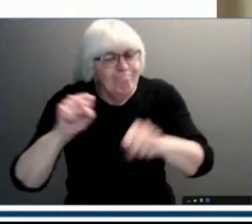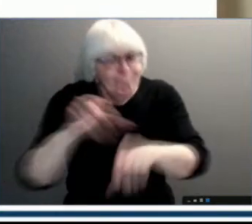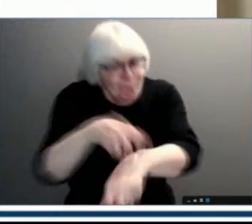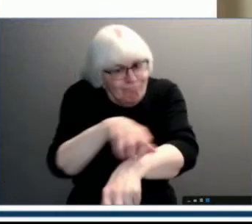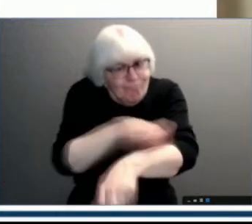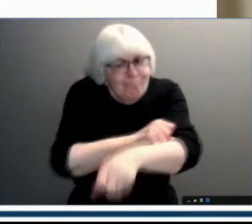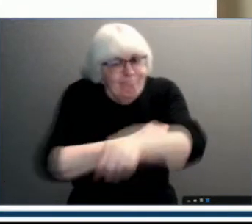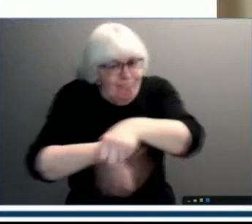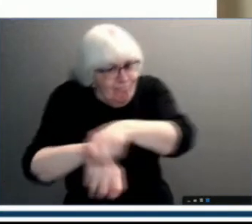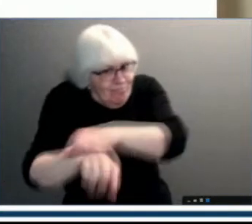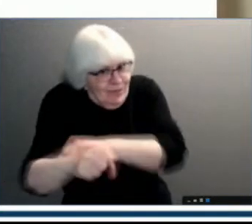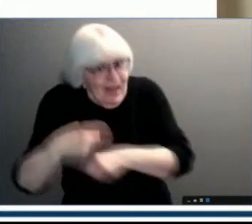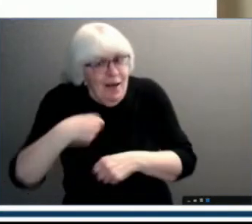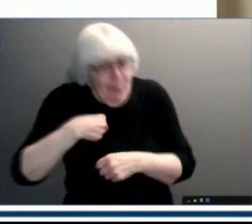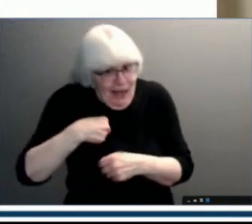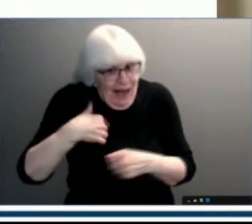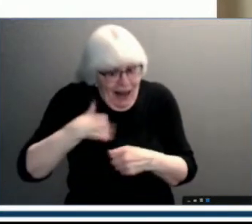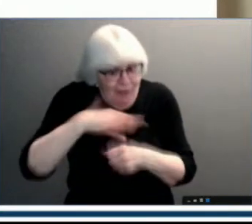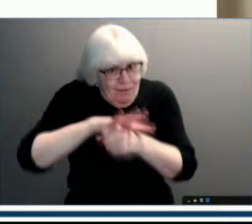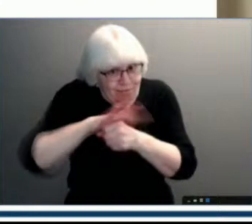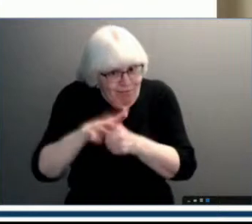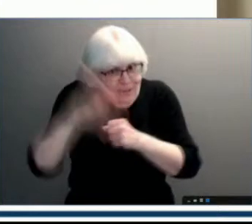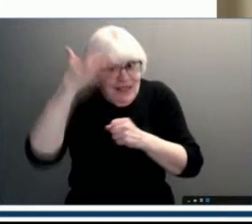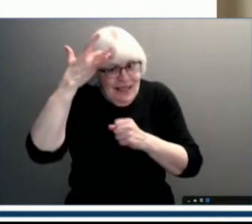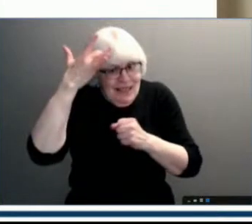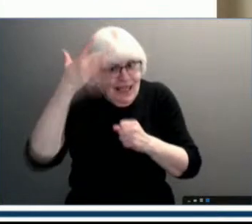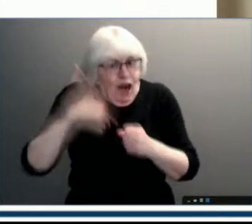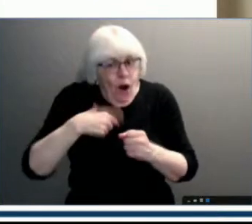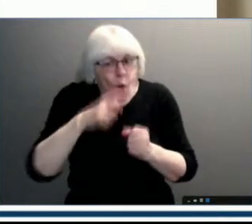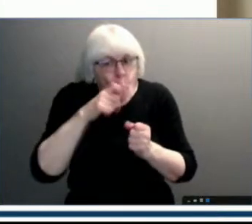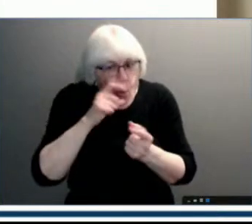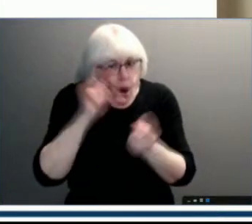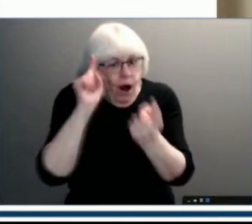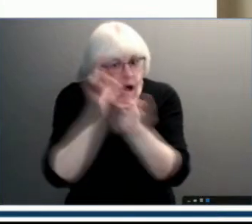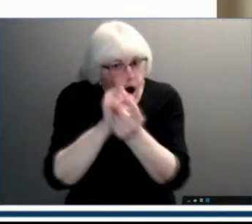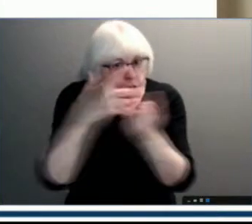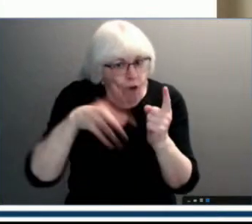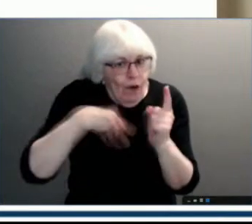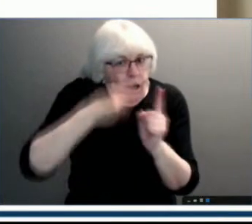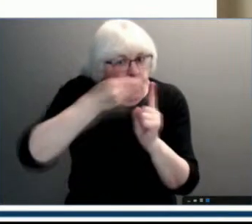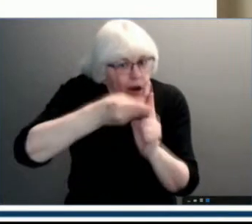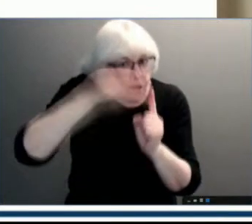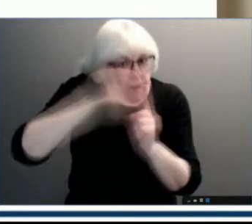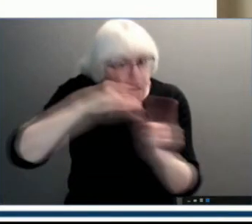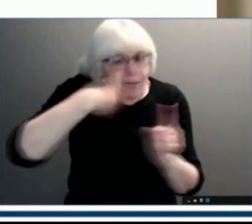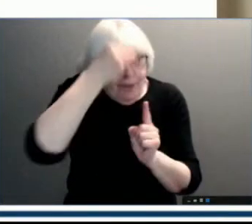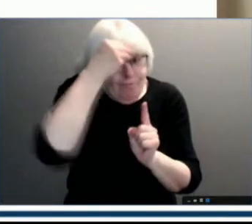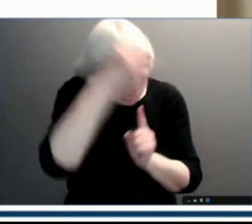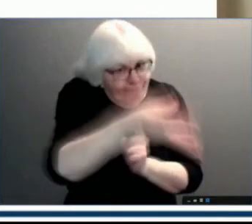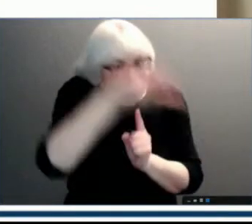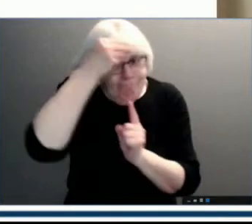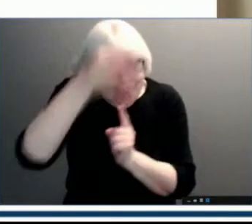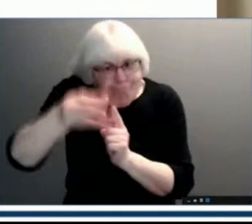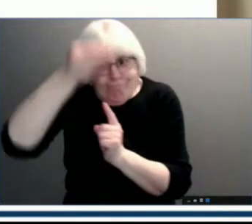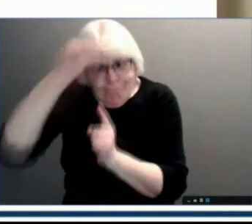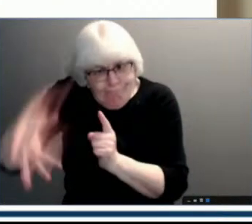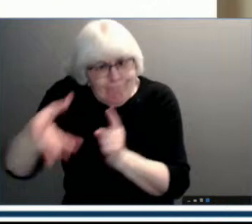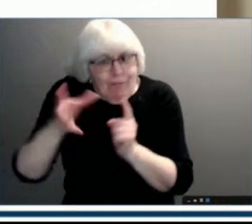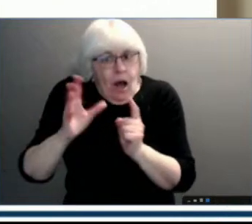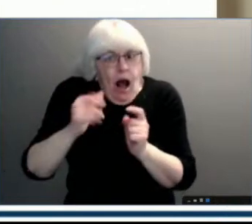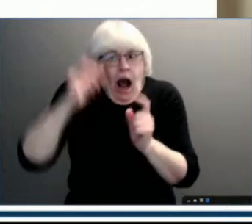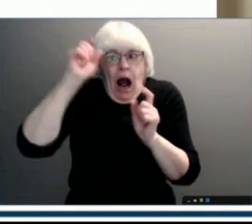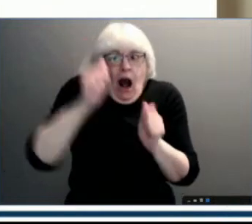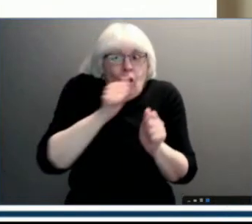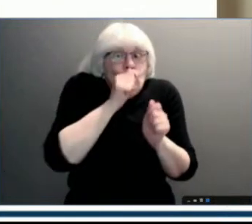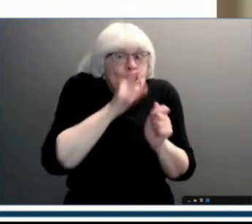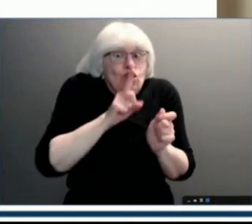those around you know. If we find out that's not working and everyone's trying to keep it some massive secret that they have COVID and nobody's hearing anything, then we'll